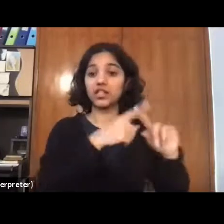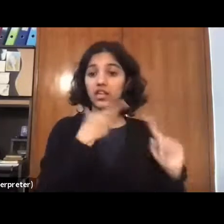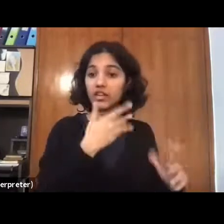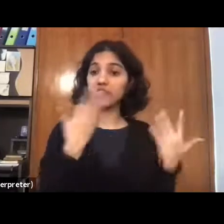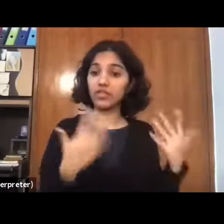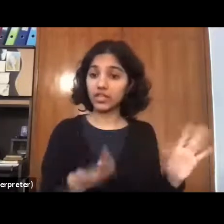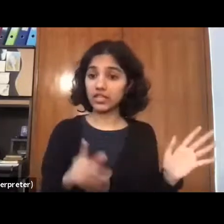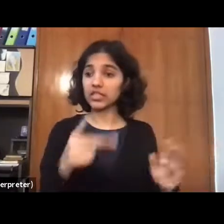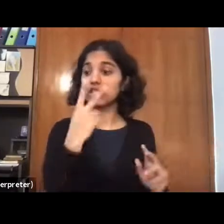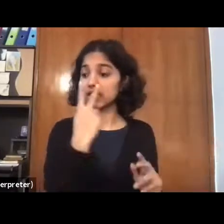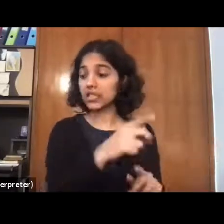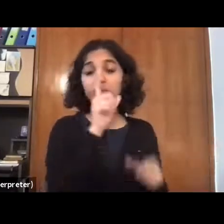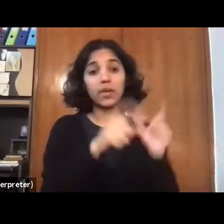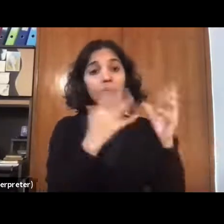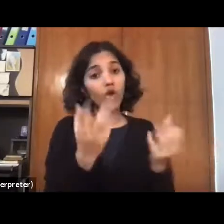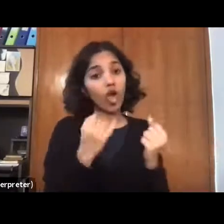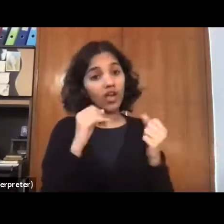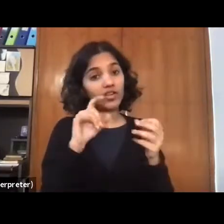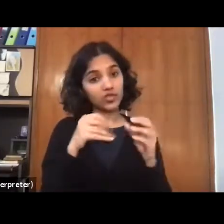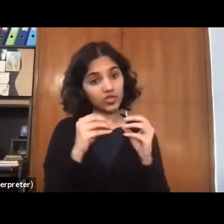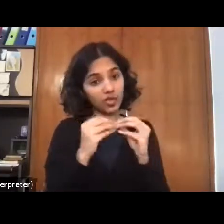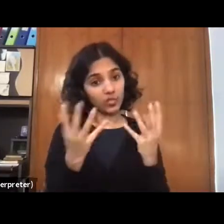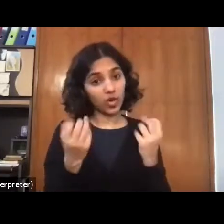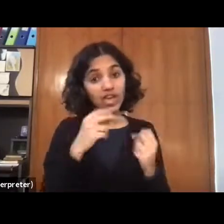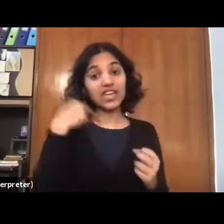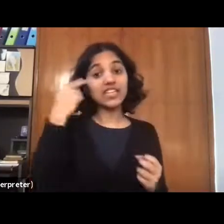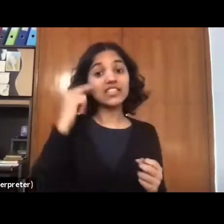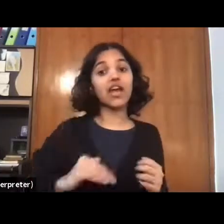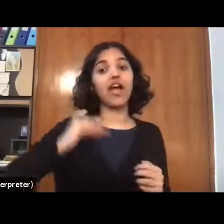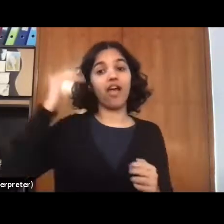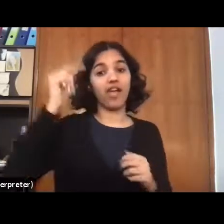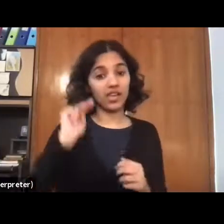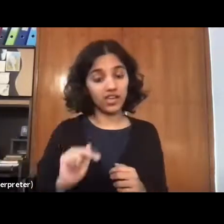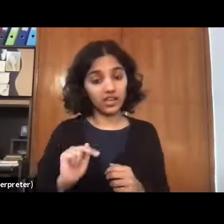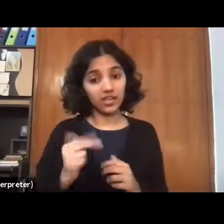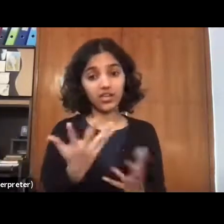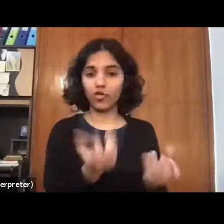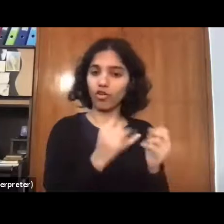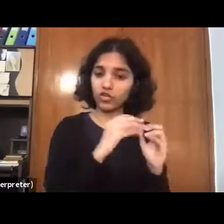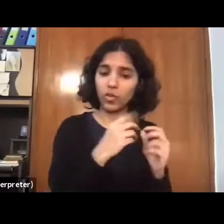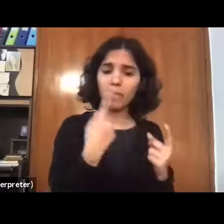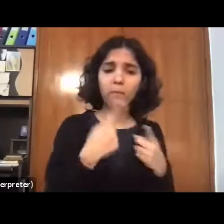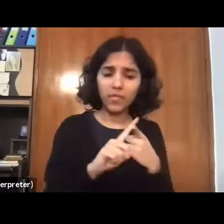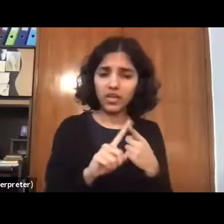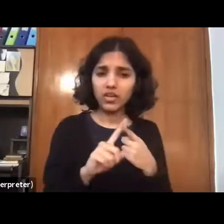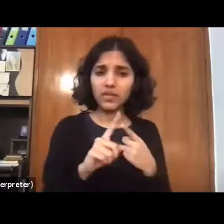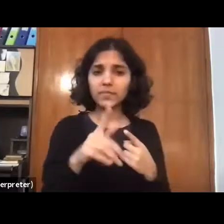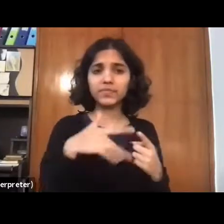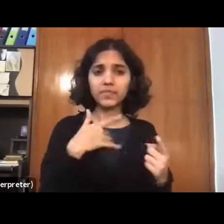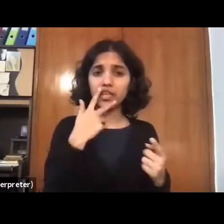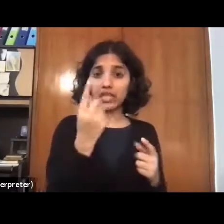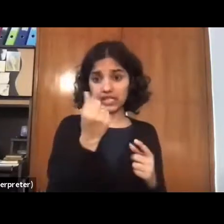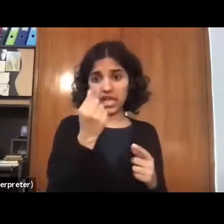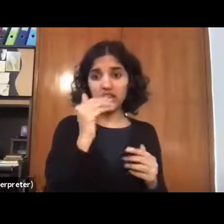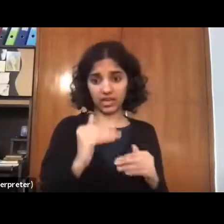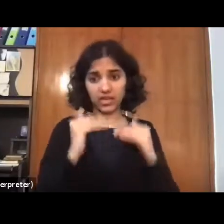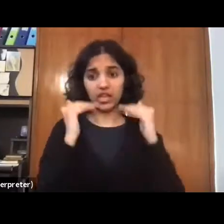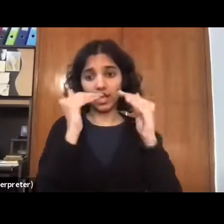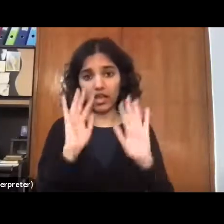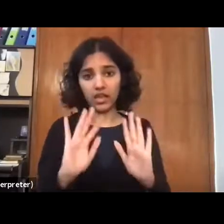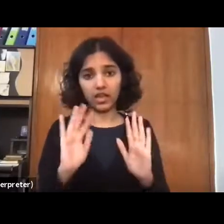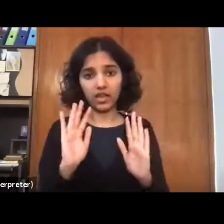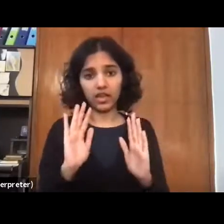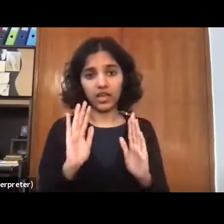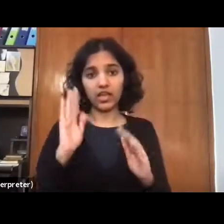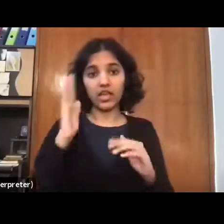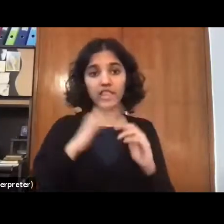happily, they've got employment because of the high need. And this is something that, and of course, with a higher salary than